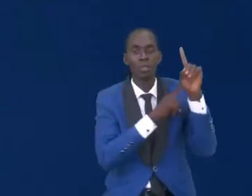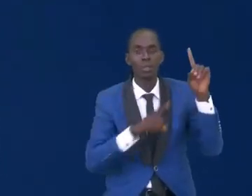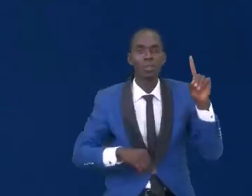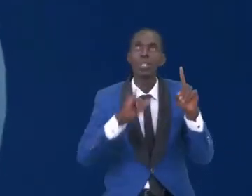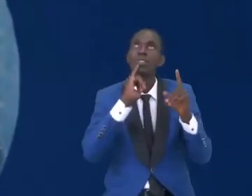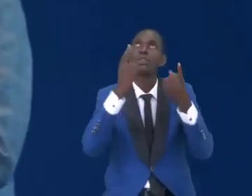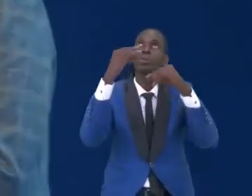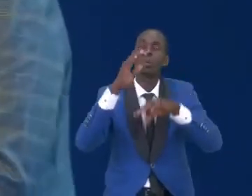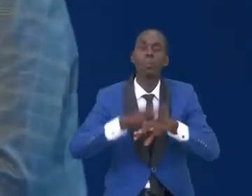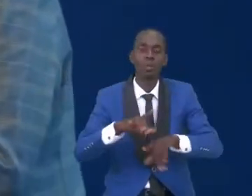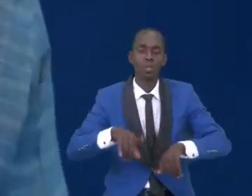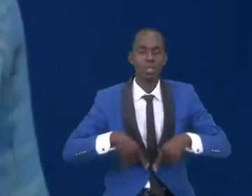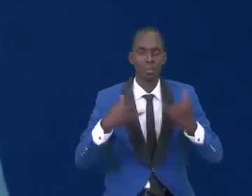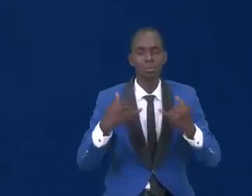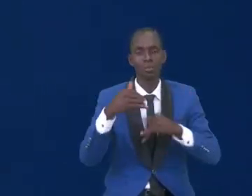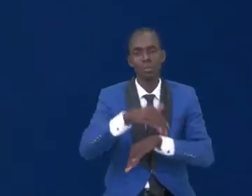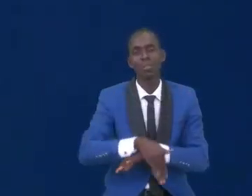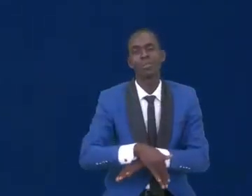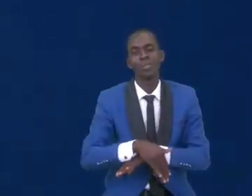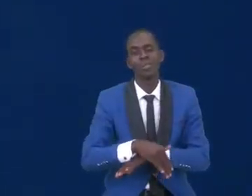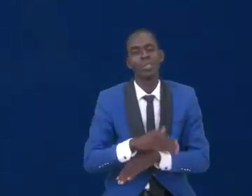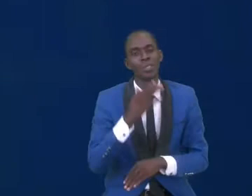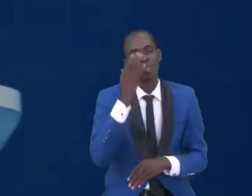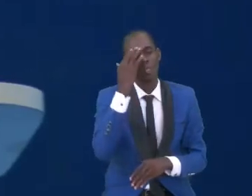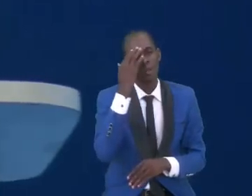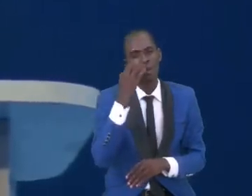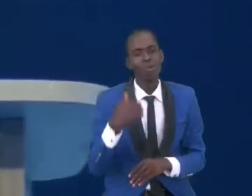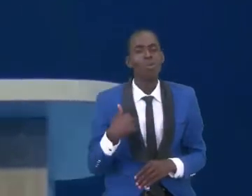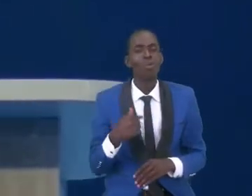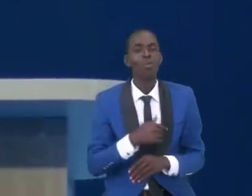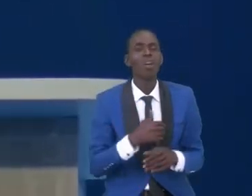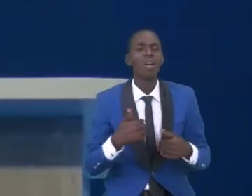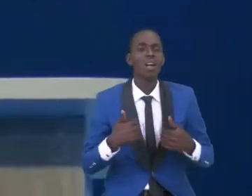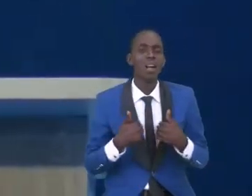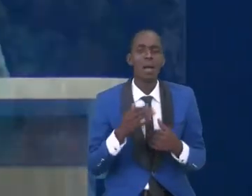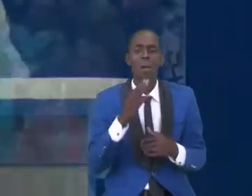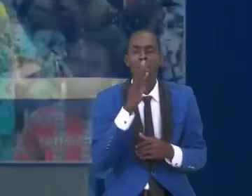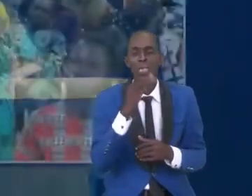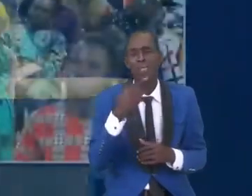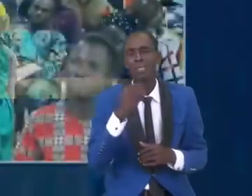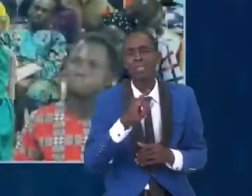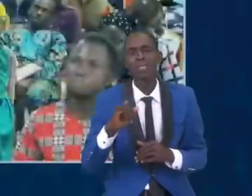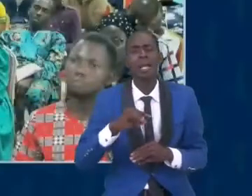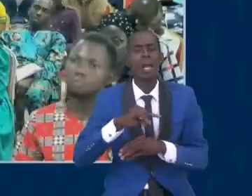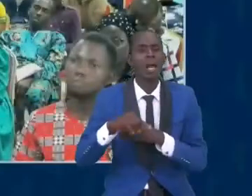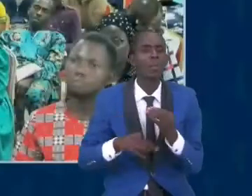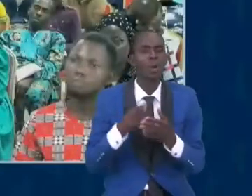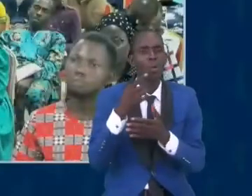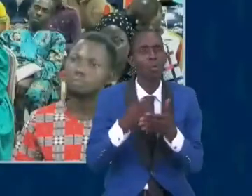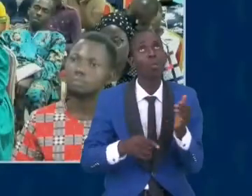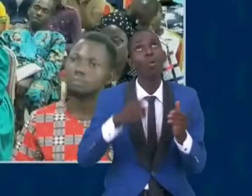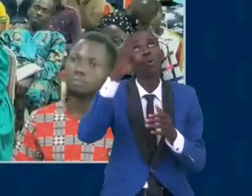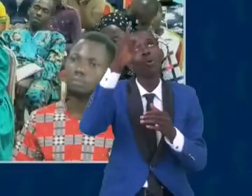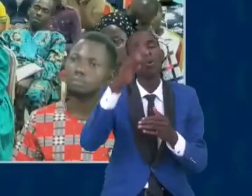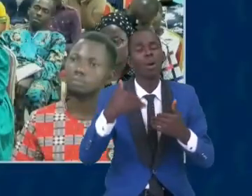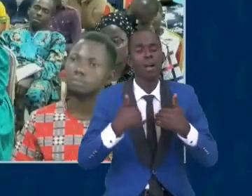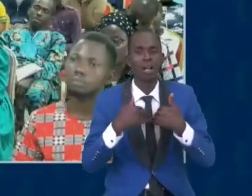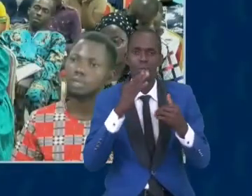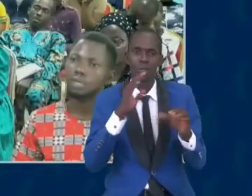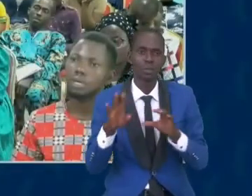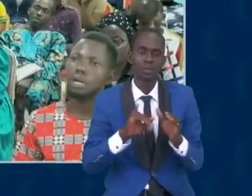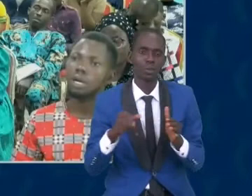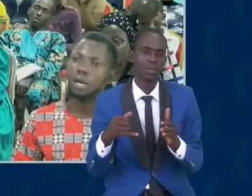life tonight. You know, we've been talking about what God has been doing. He did it in the